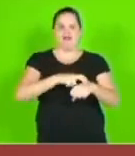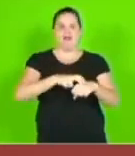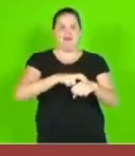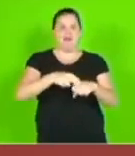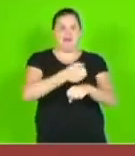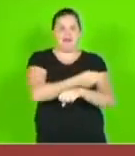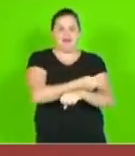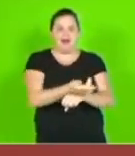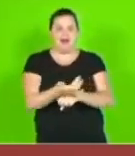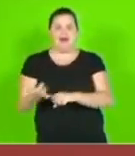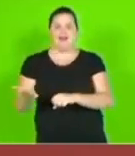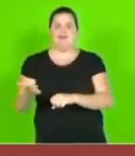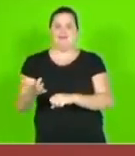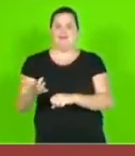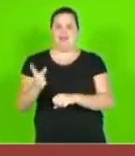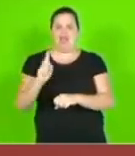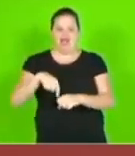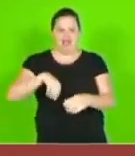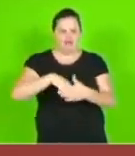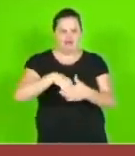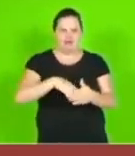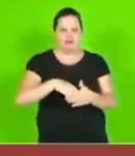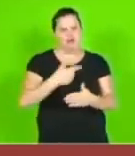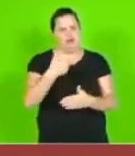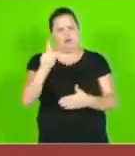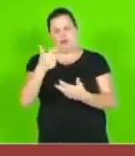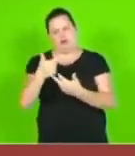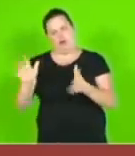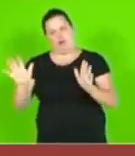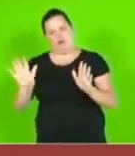This is the piece of land that we're talking about.